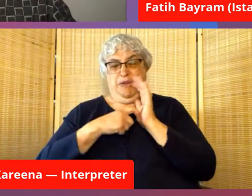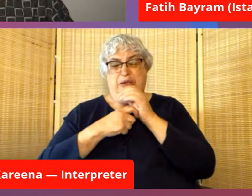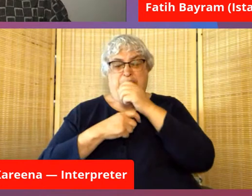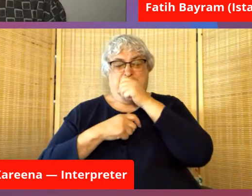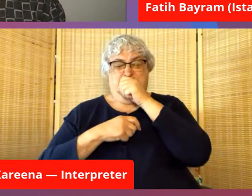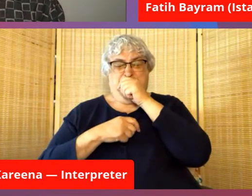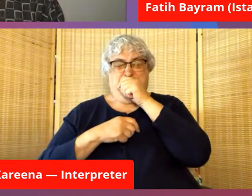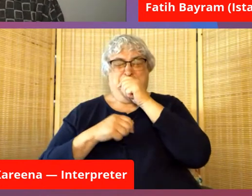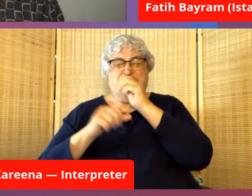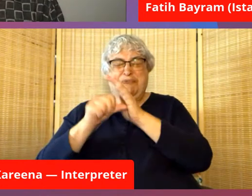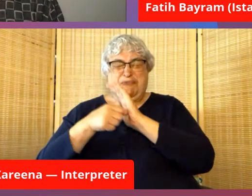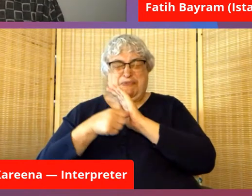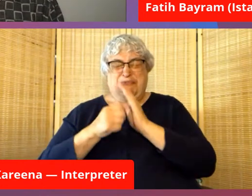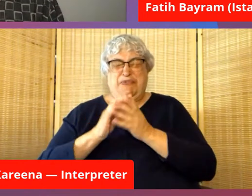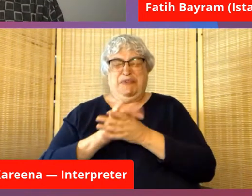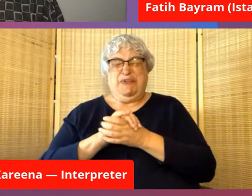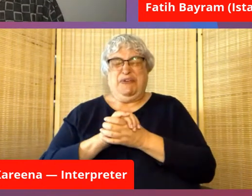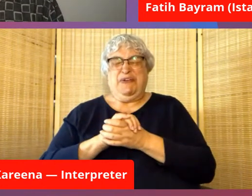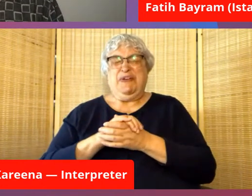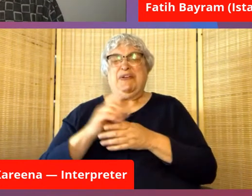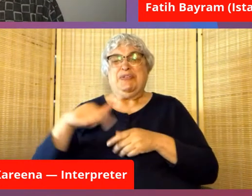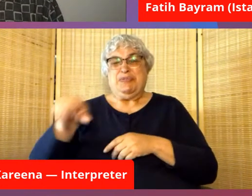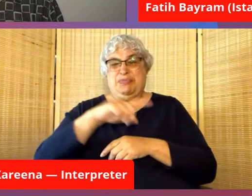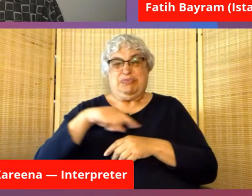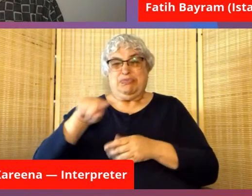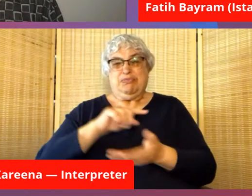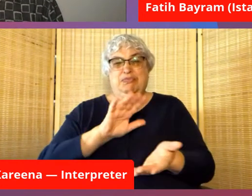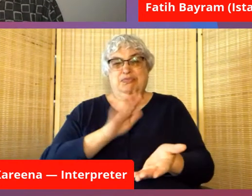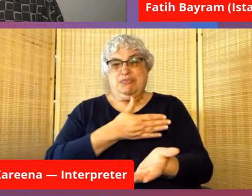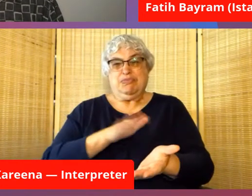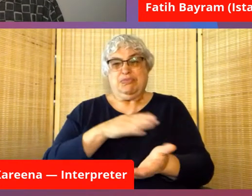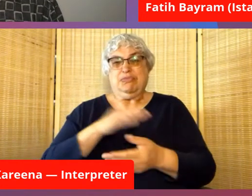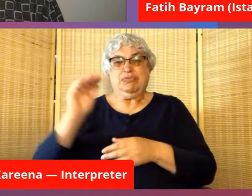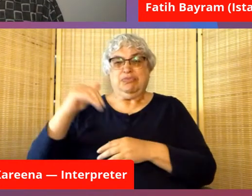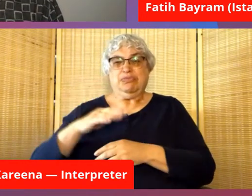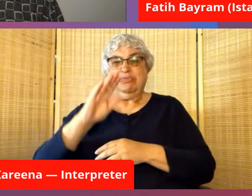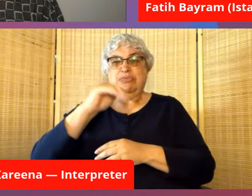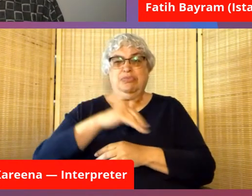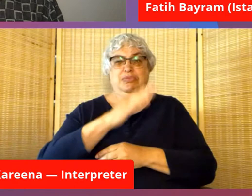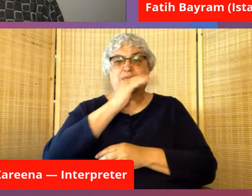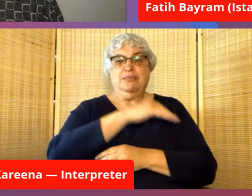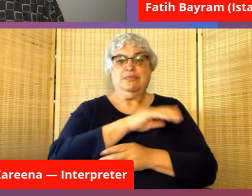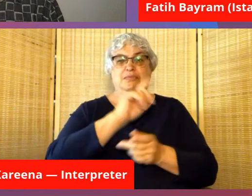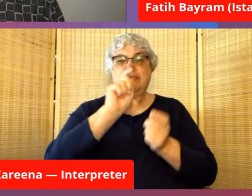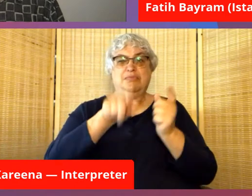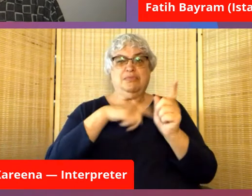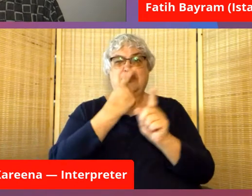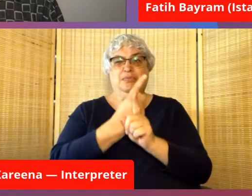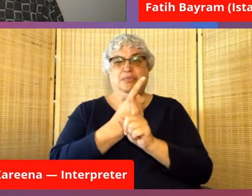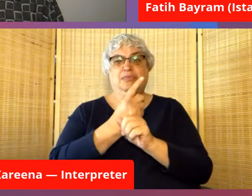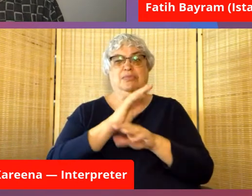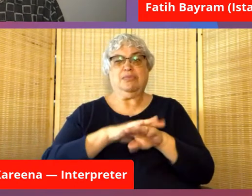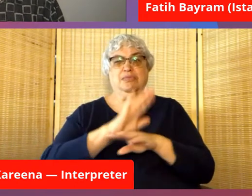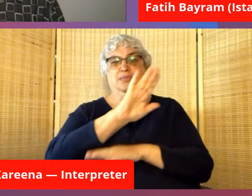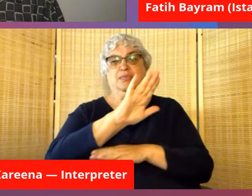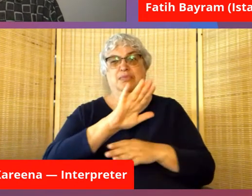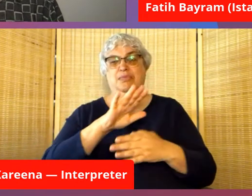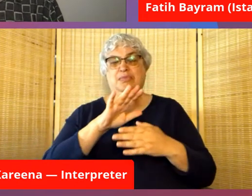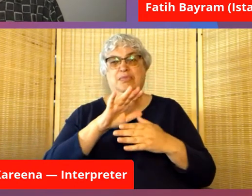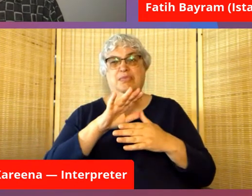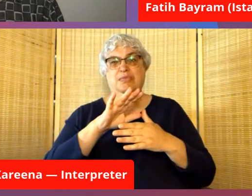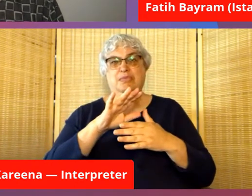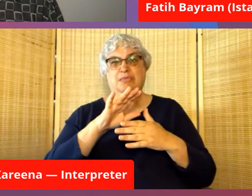time. I'd say these compositions, melodies, initiated a unique genre in terms of content.